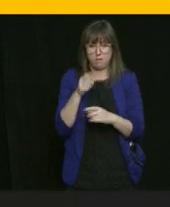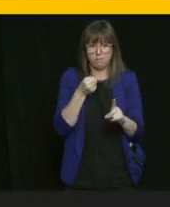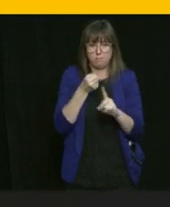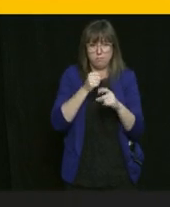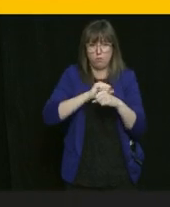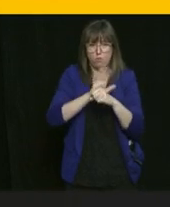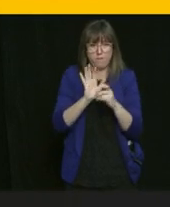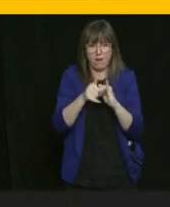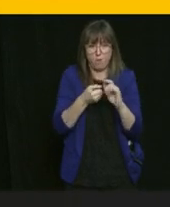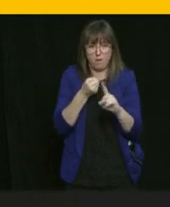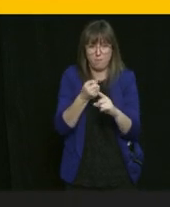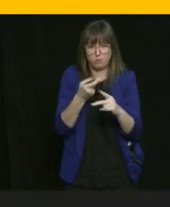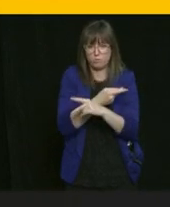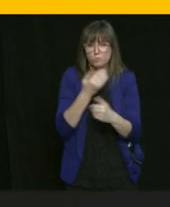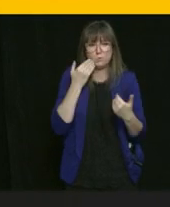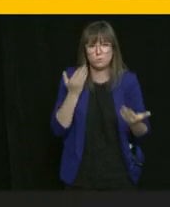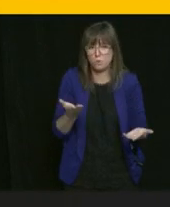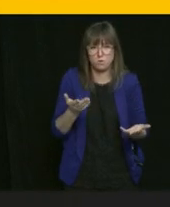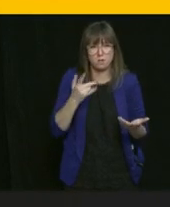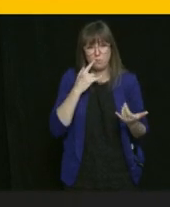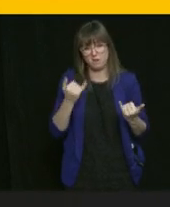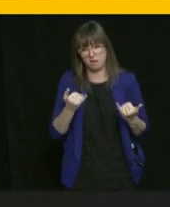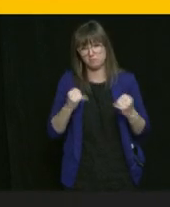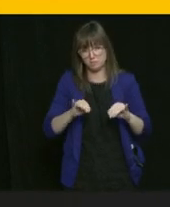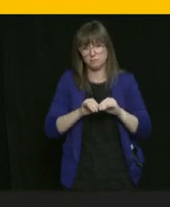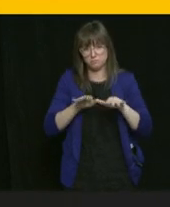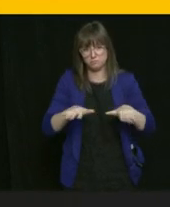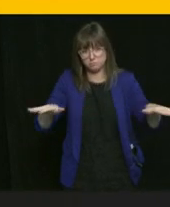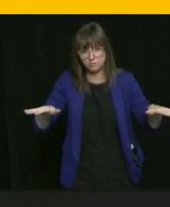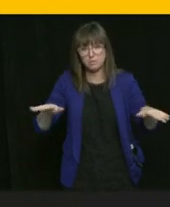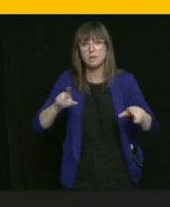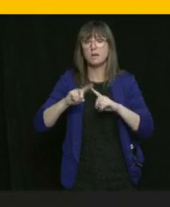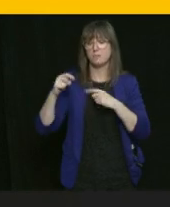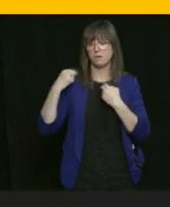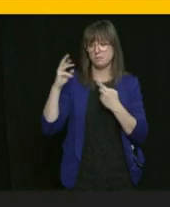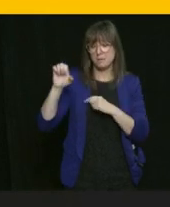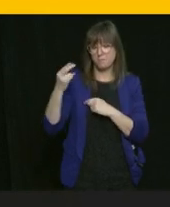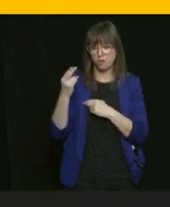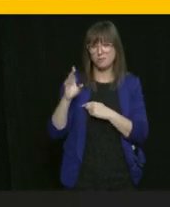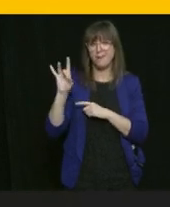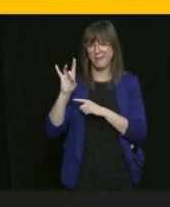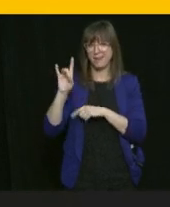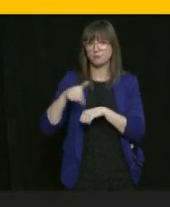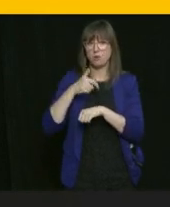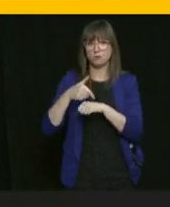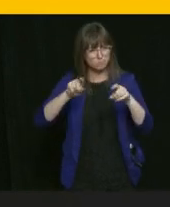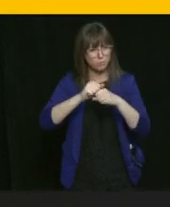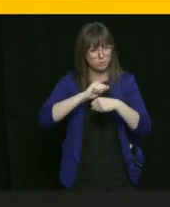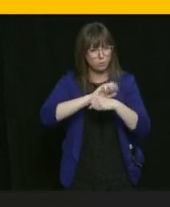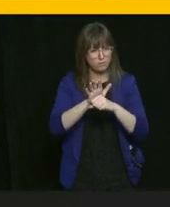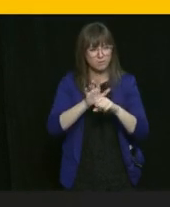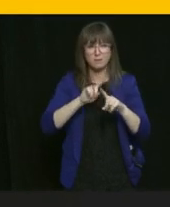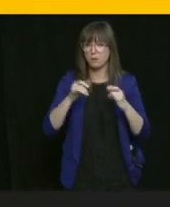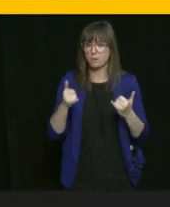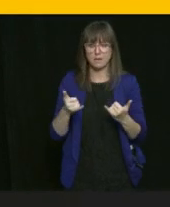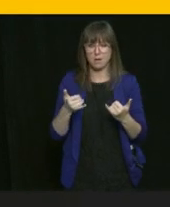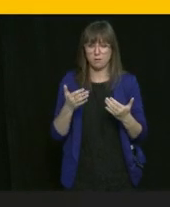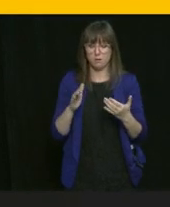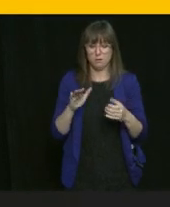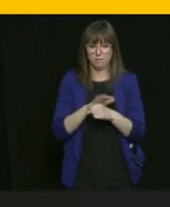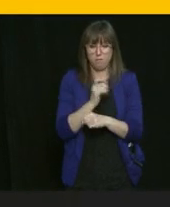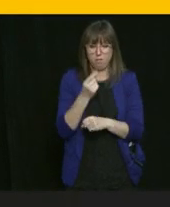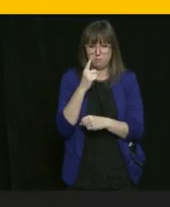it, on water infrastructure timelines. However, since March, we've lifted 8 long-term boil advisories, for example, in Northwest Angle. Full impact of